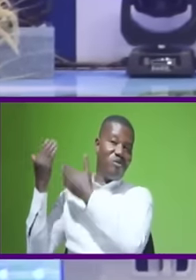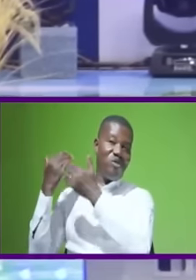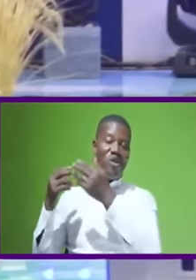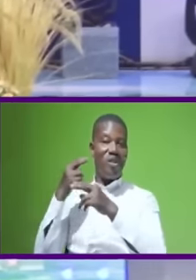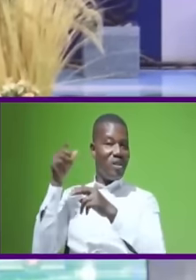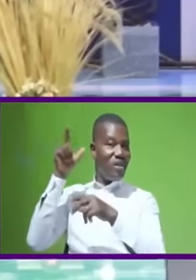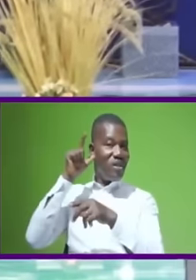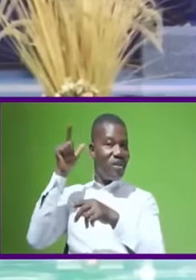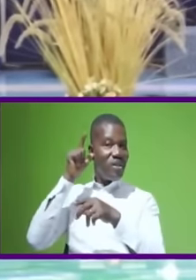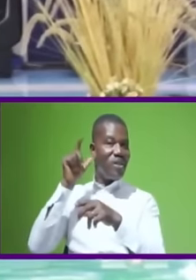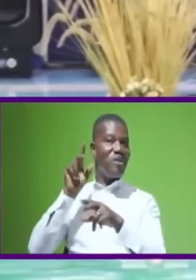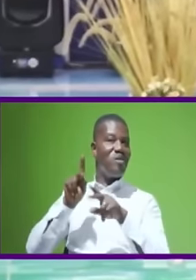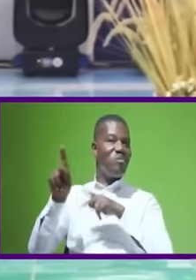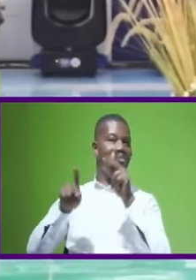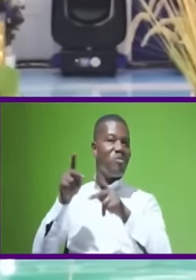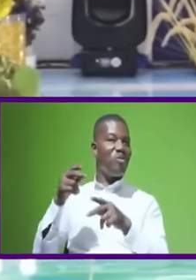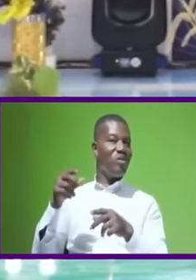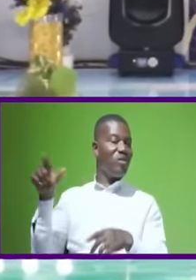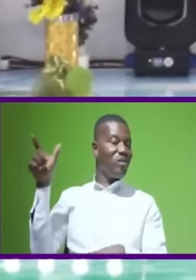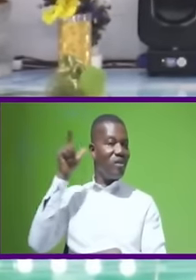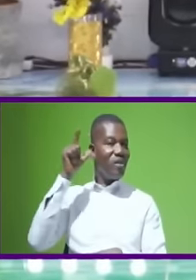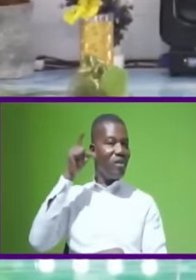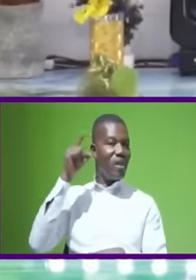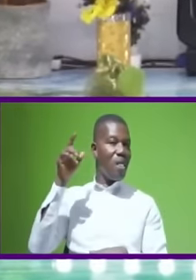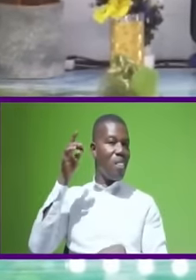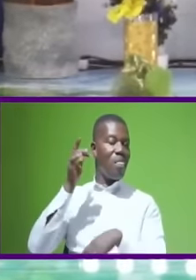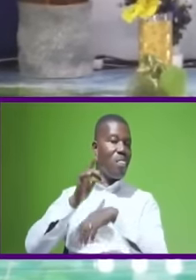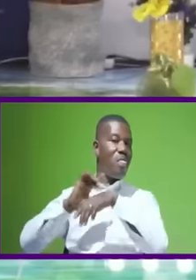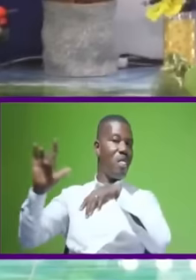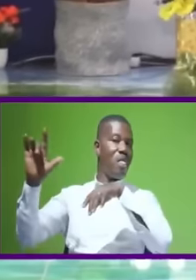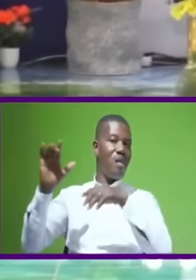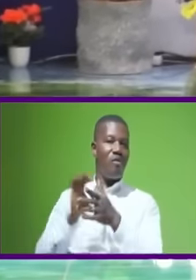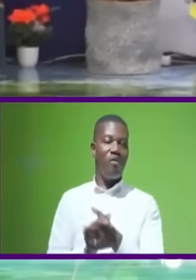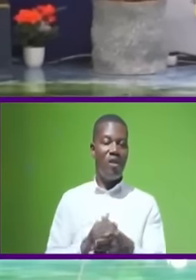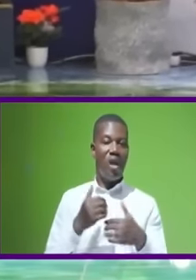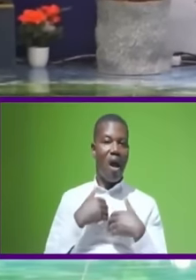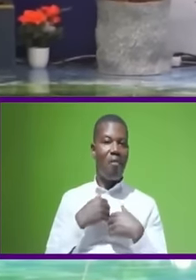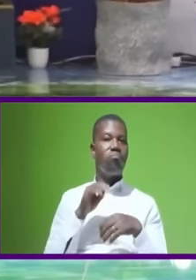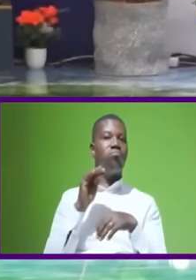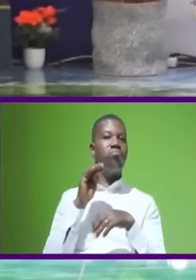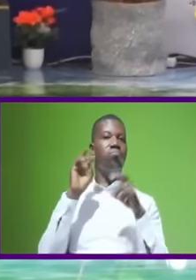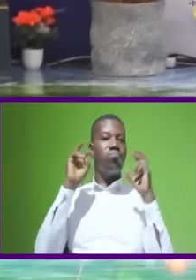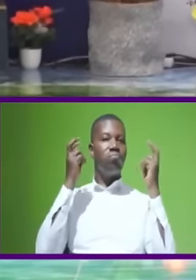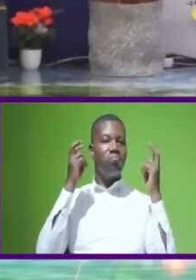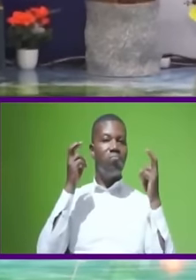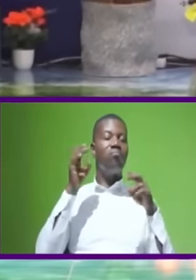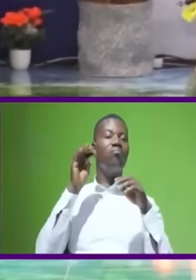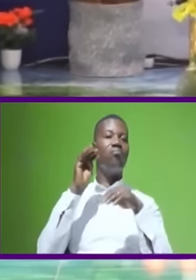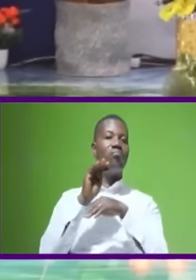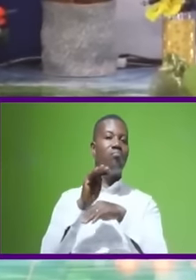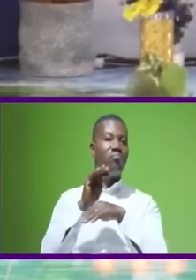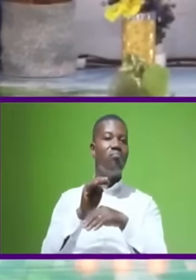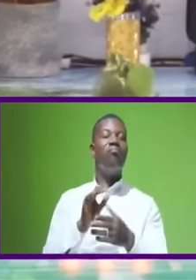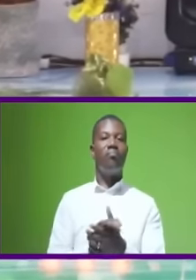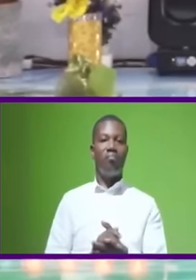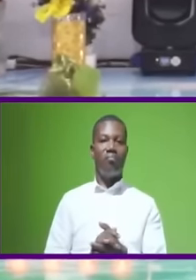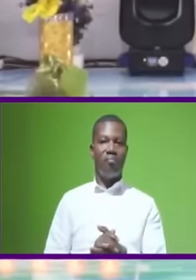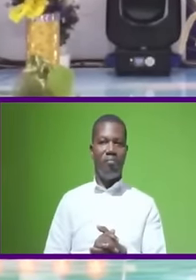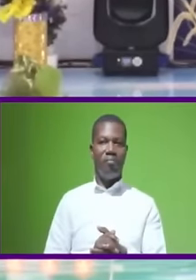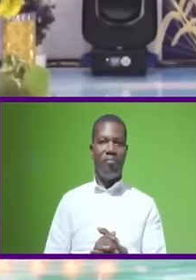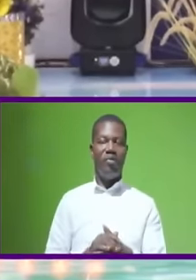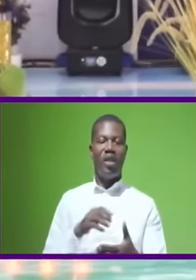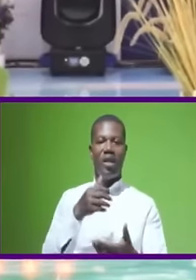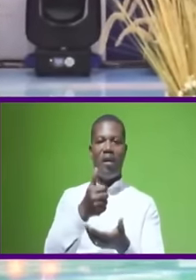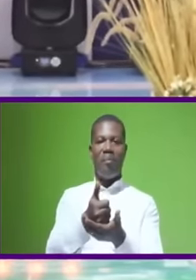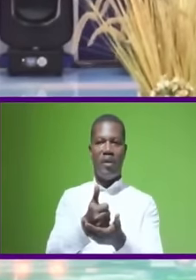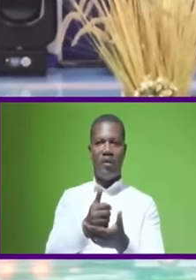Just like those who came that you used to listen to them. For I have a serious message.